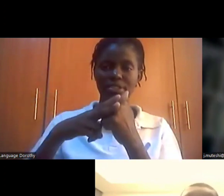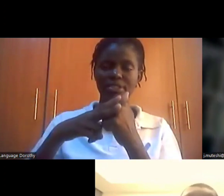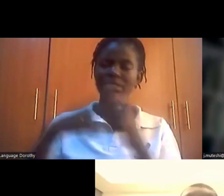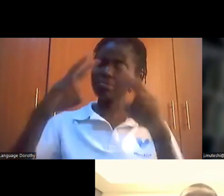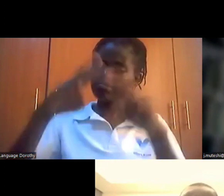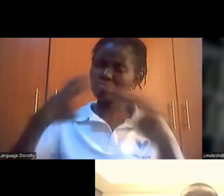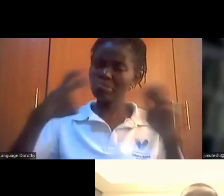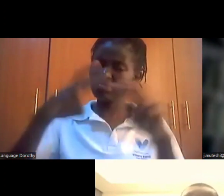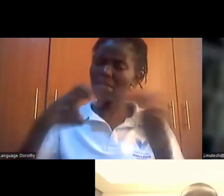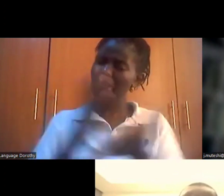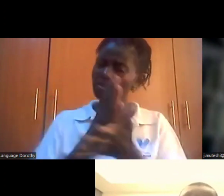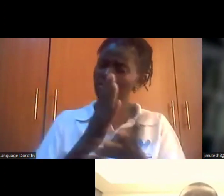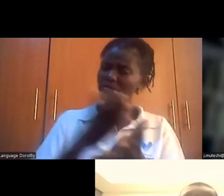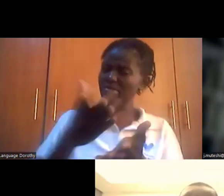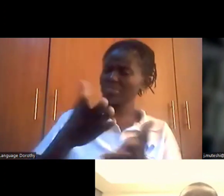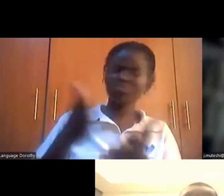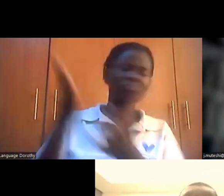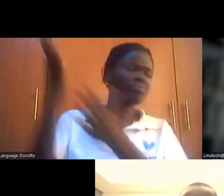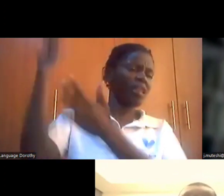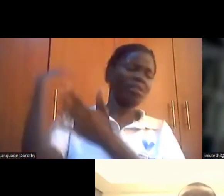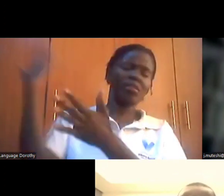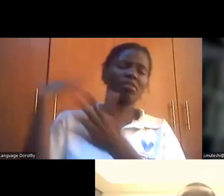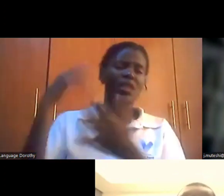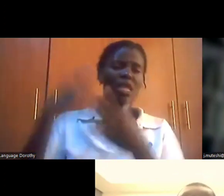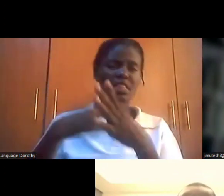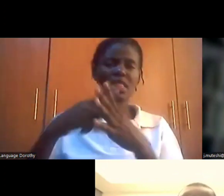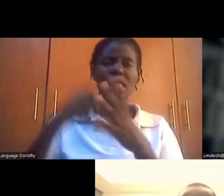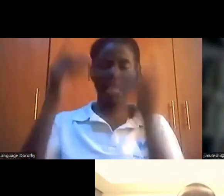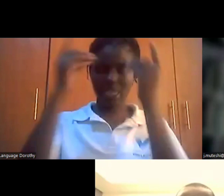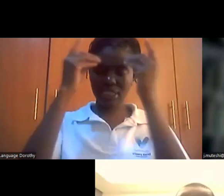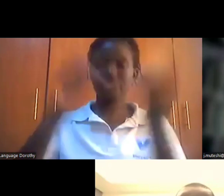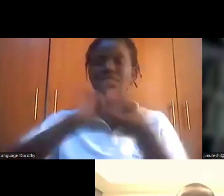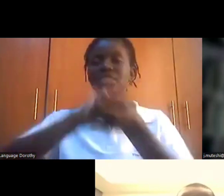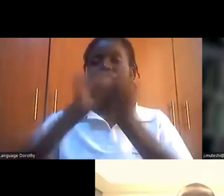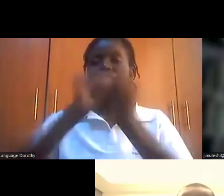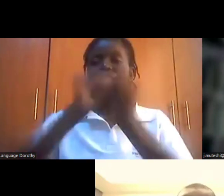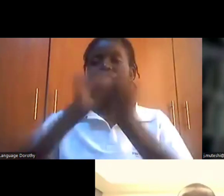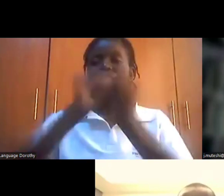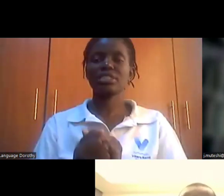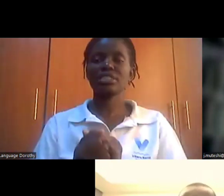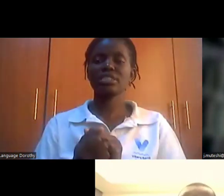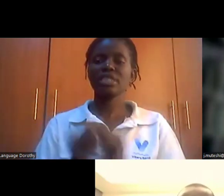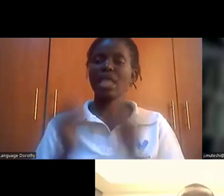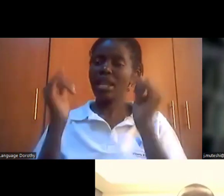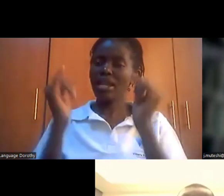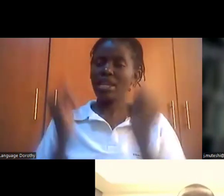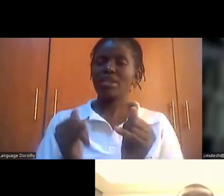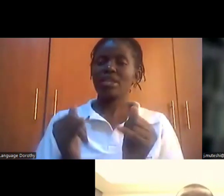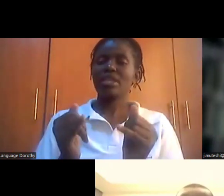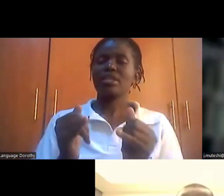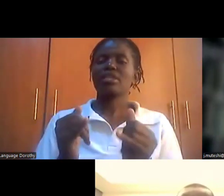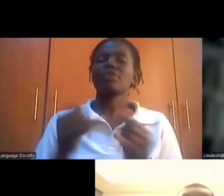but it also offered a good foundation for us to develop the curriculum. And finally, of course,